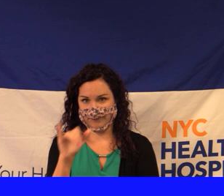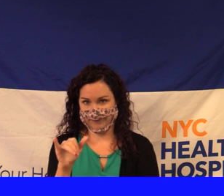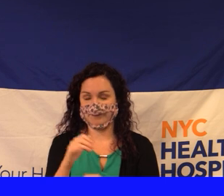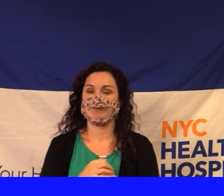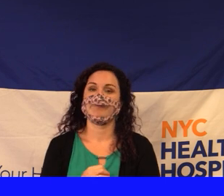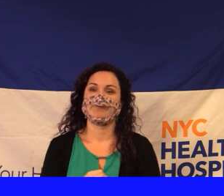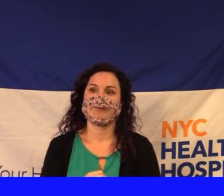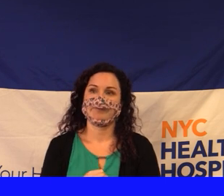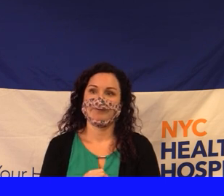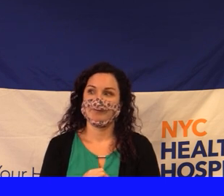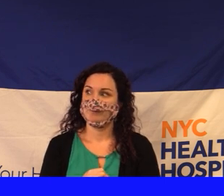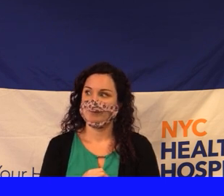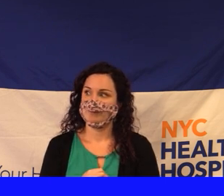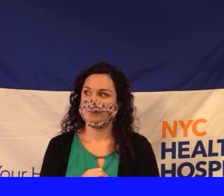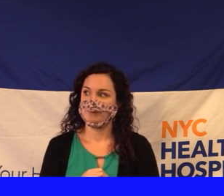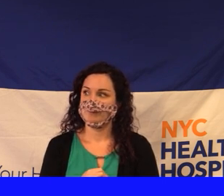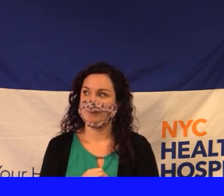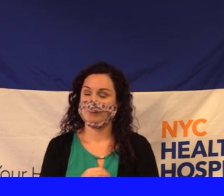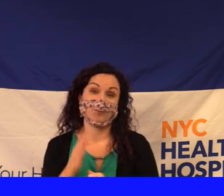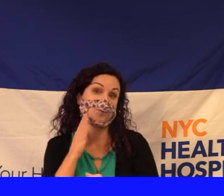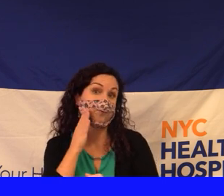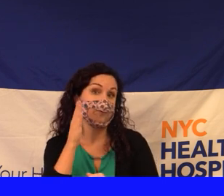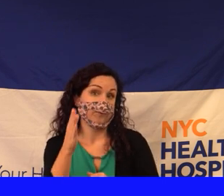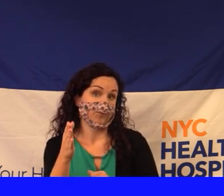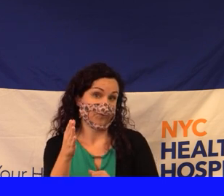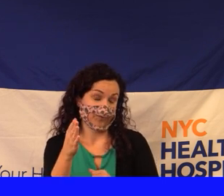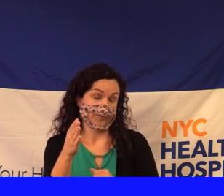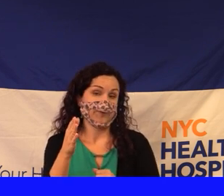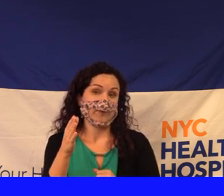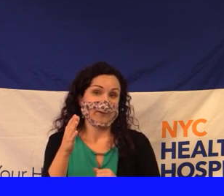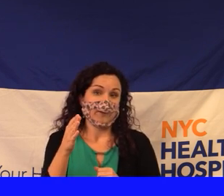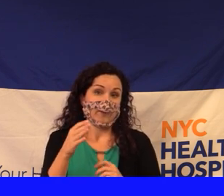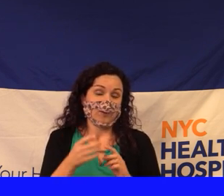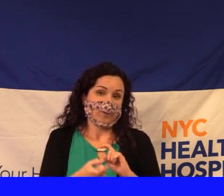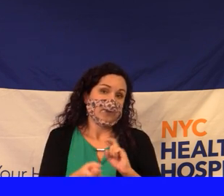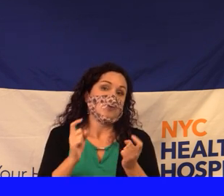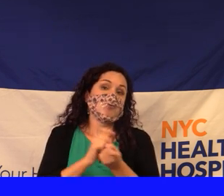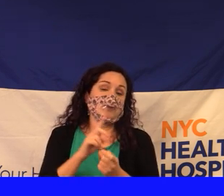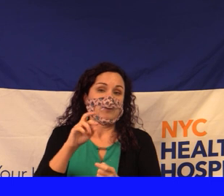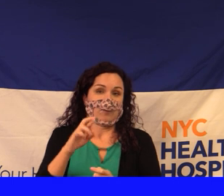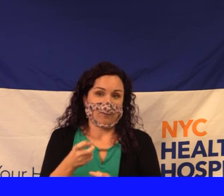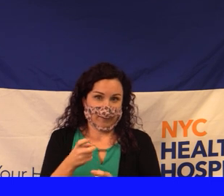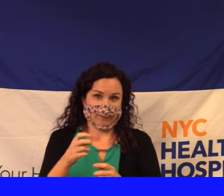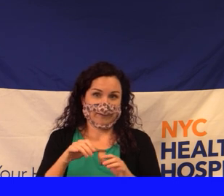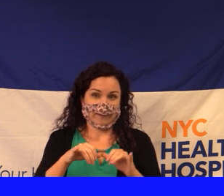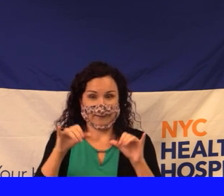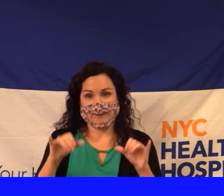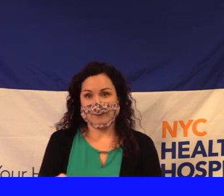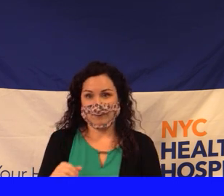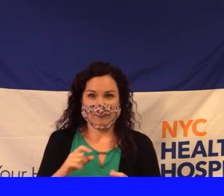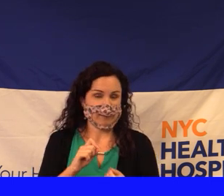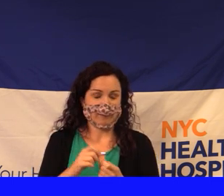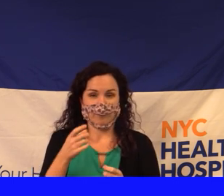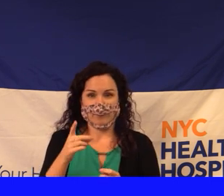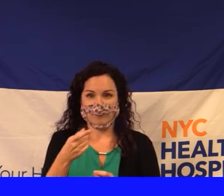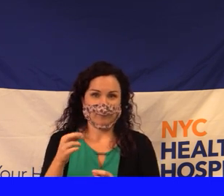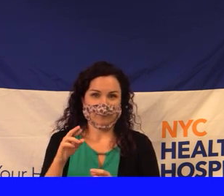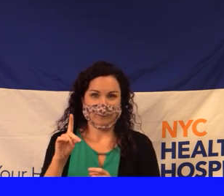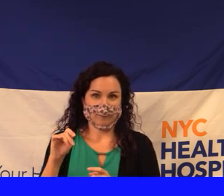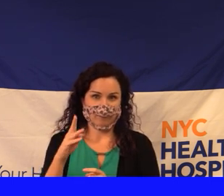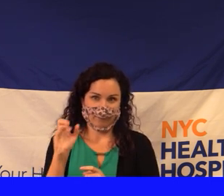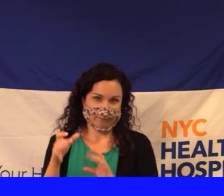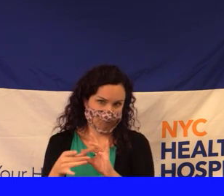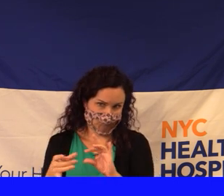What we are looking to move forward to in a future state as we transform the pharmacy is exactly what Dr. DeBerry had shared. We